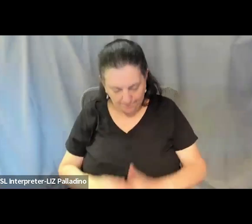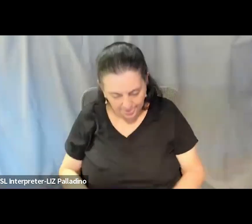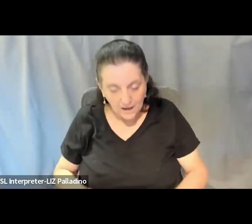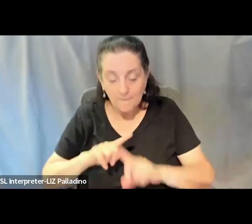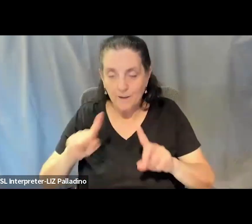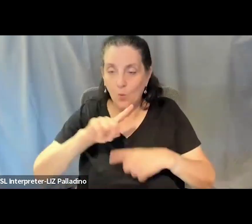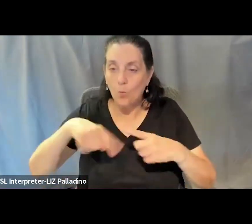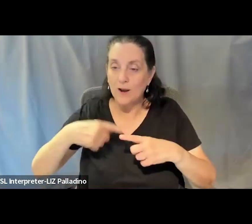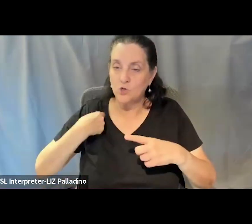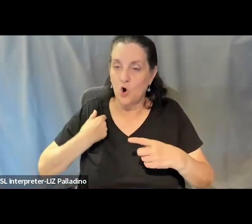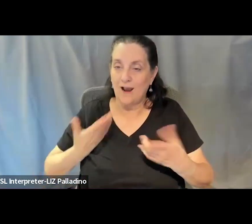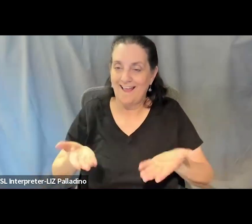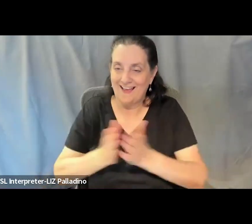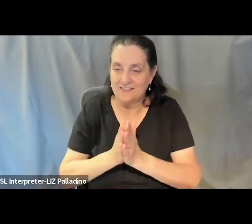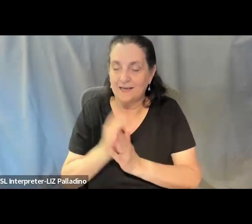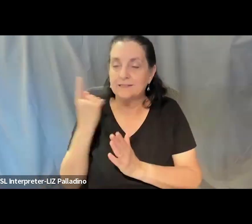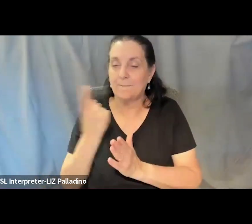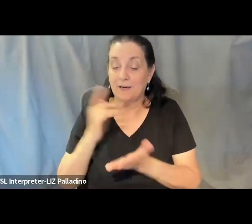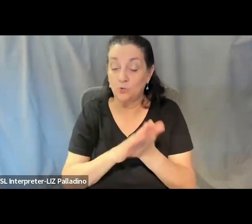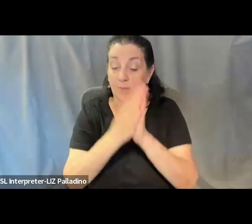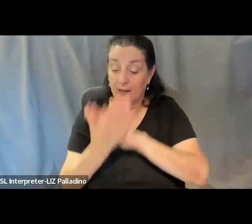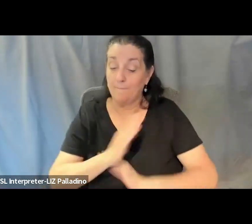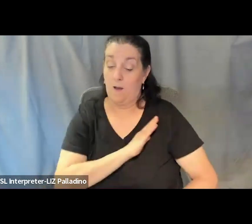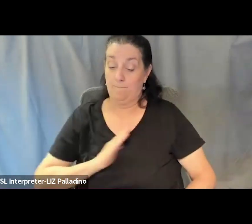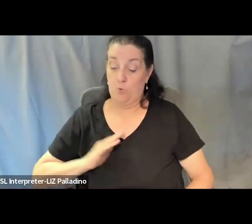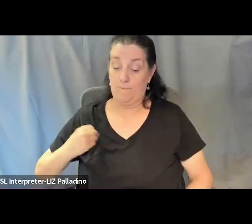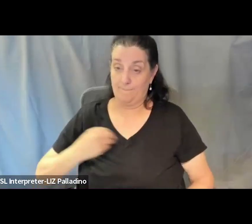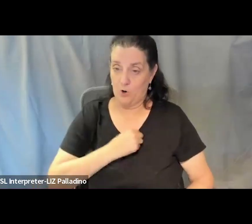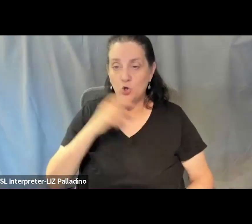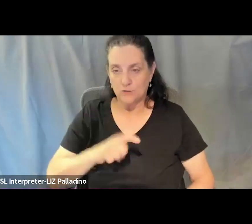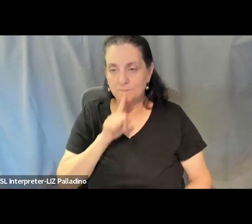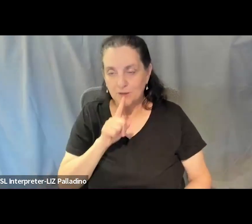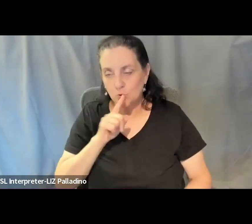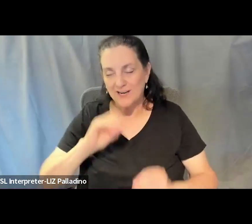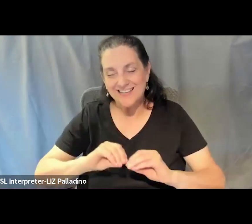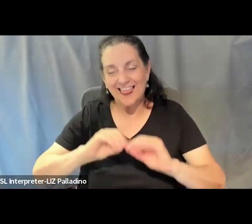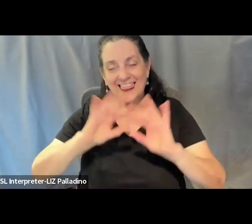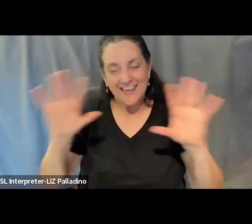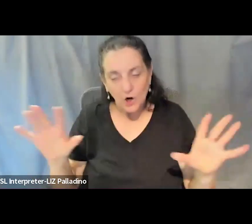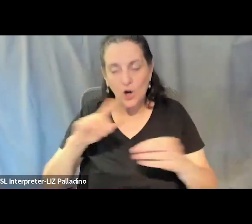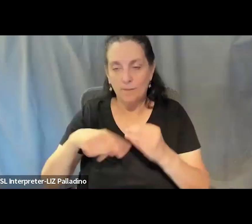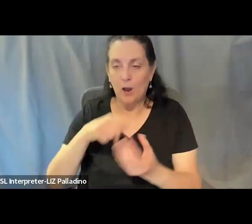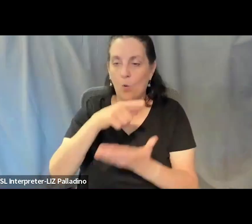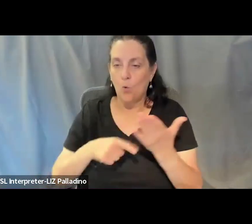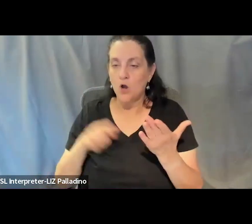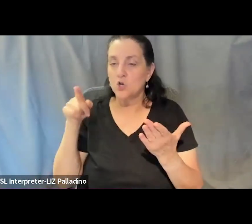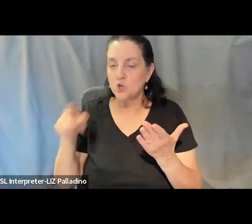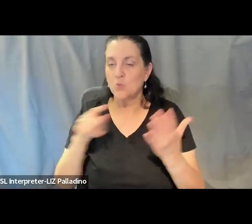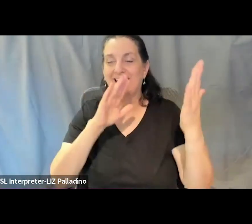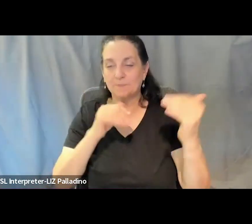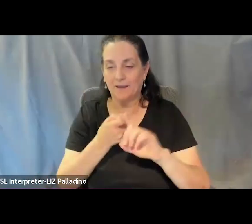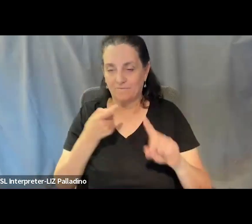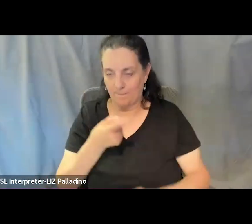very clear about what the expectations are. I work with a lot of organizations that maybe members have been recruited